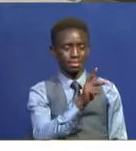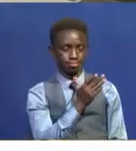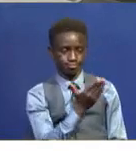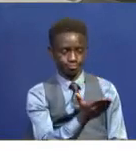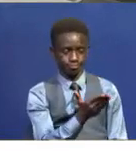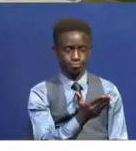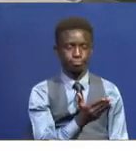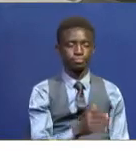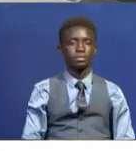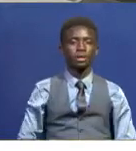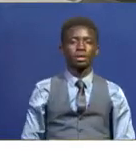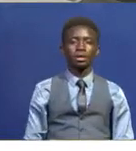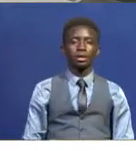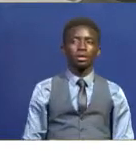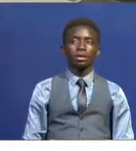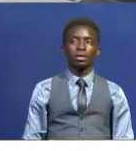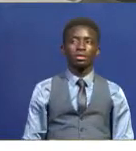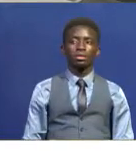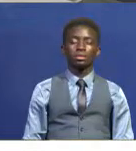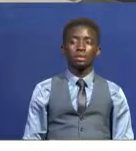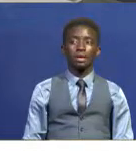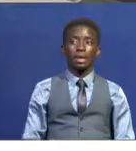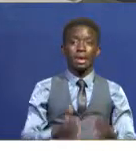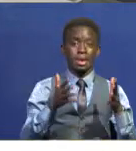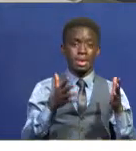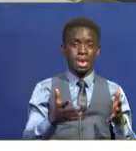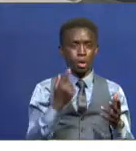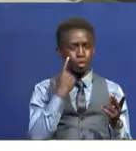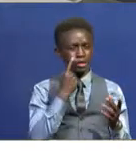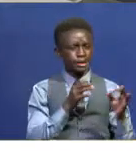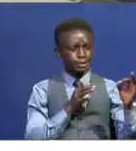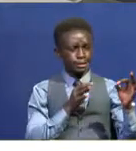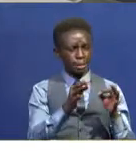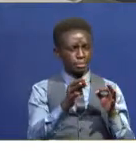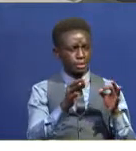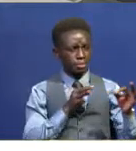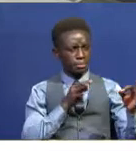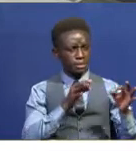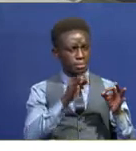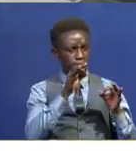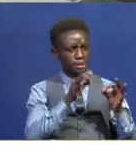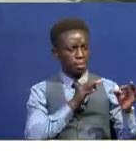Asset Management. We are looking at more or less like the fintech,